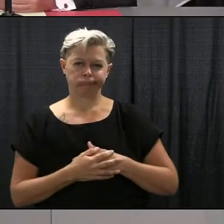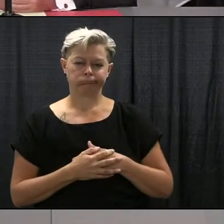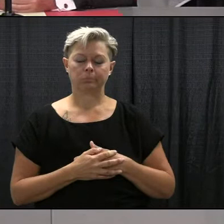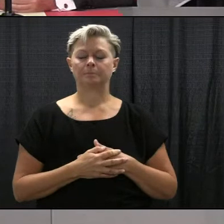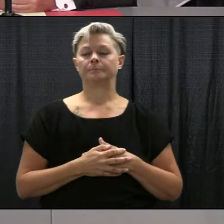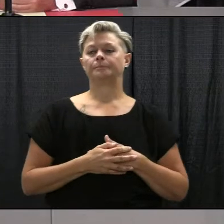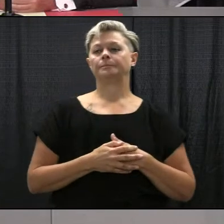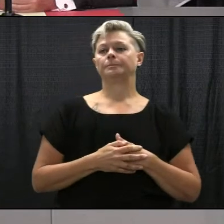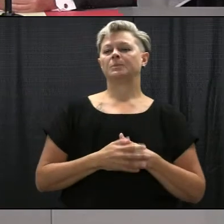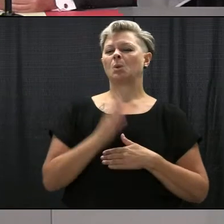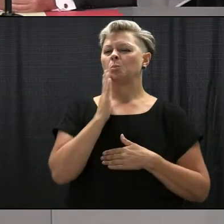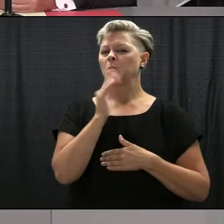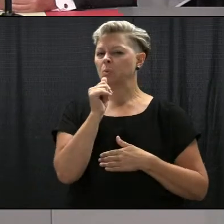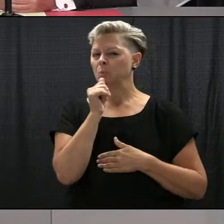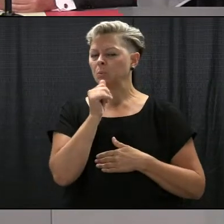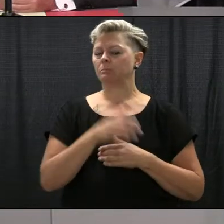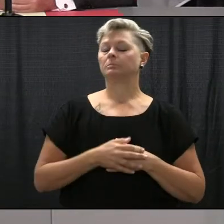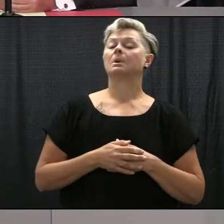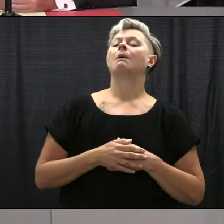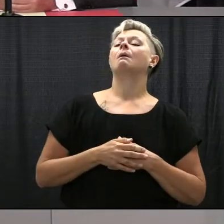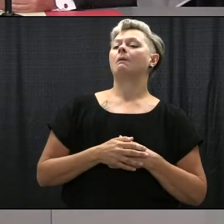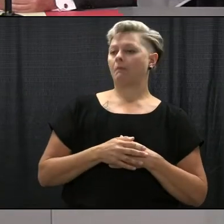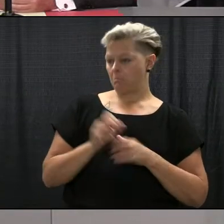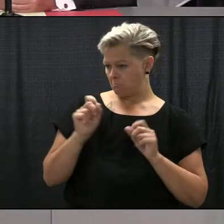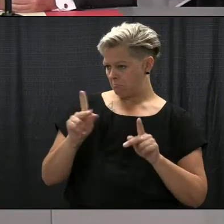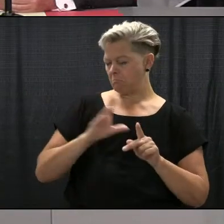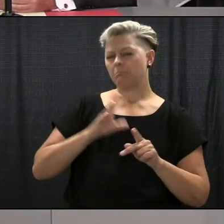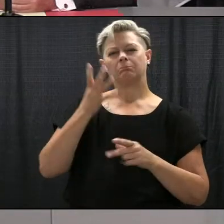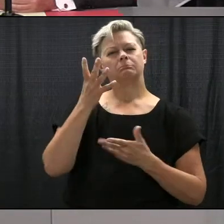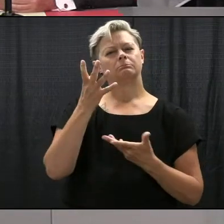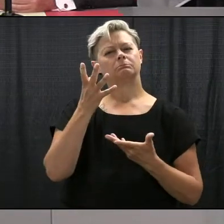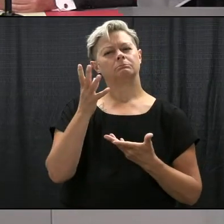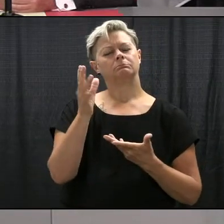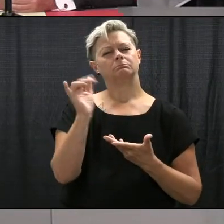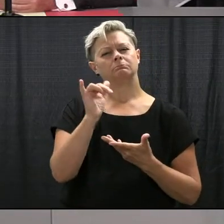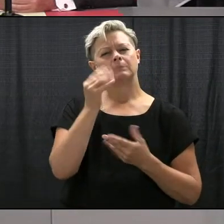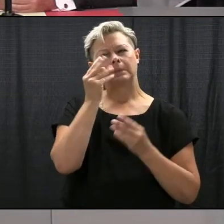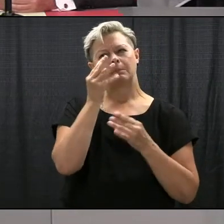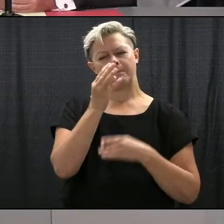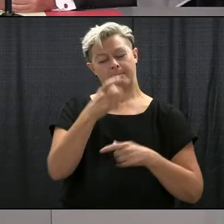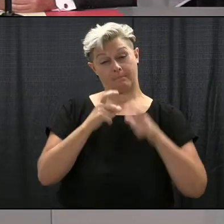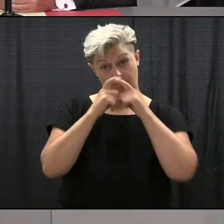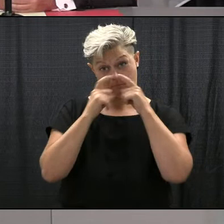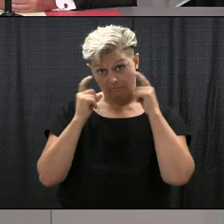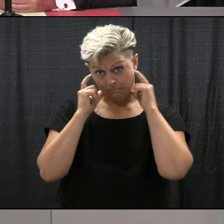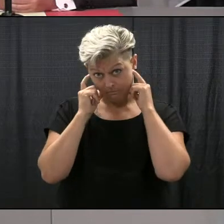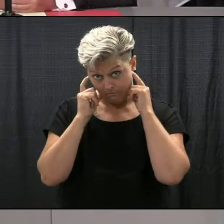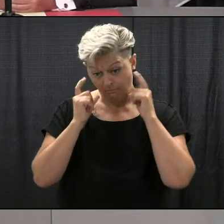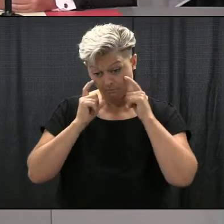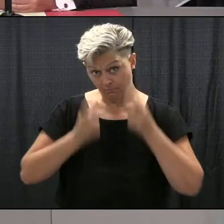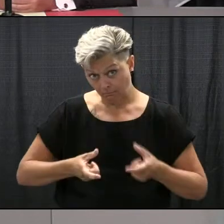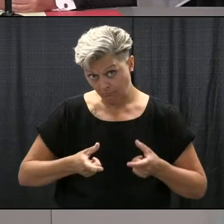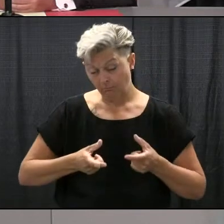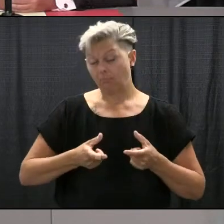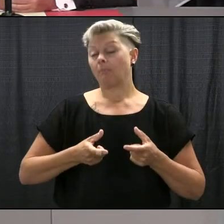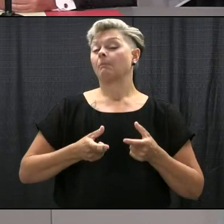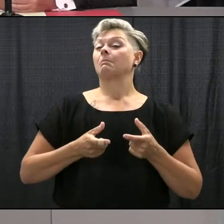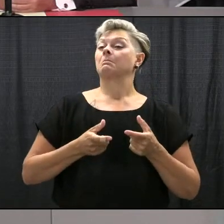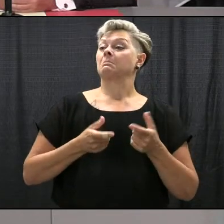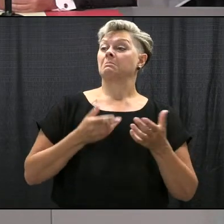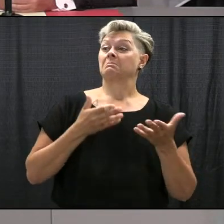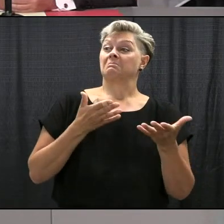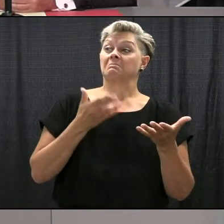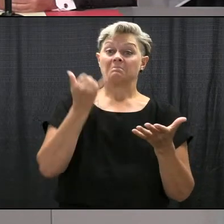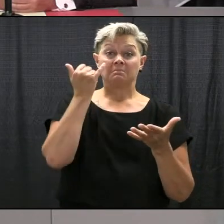Okay, and I'm just wondering with regard to masking again, you've mentioned that at times, depending on, for example, the